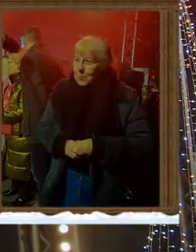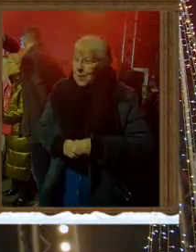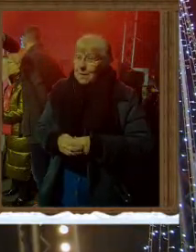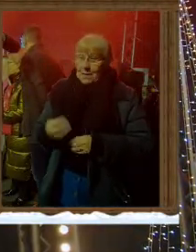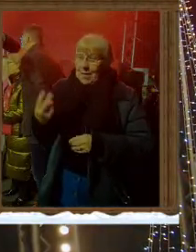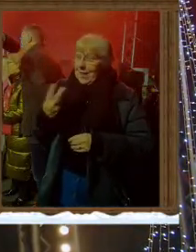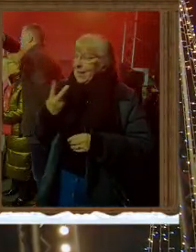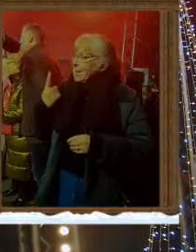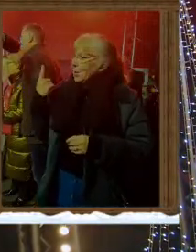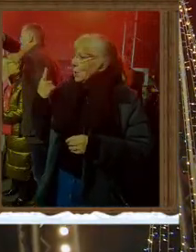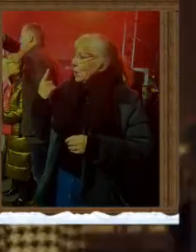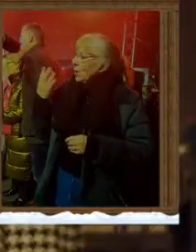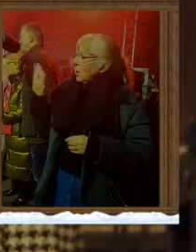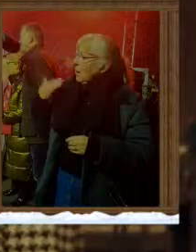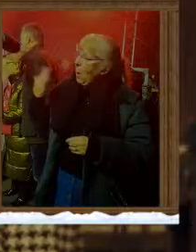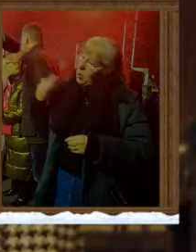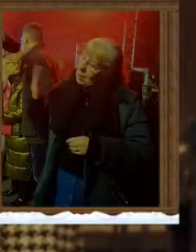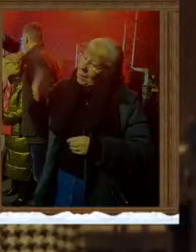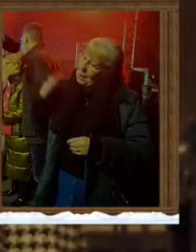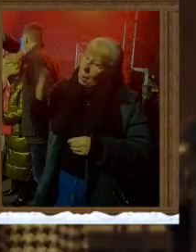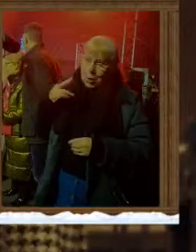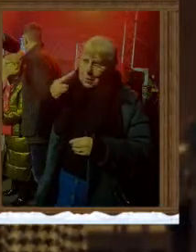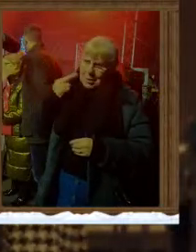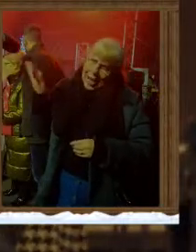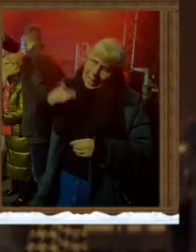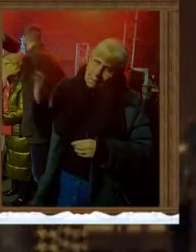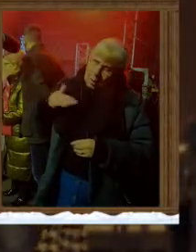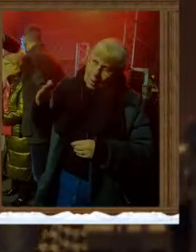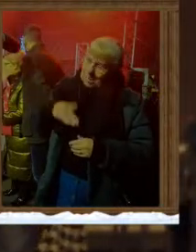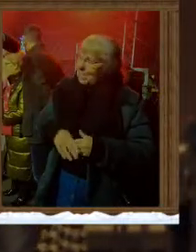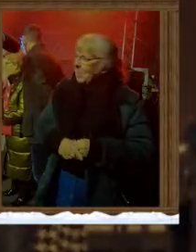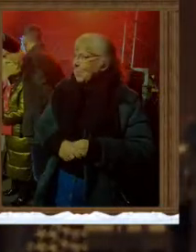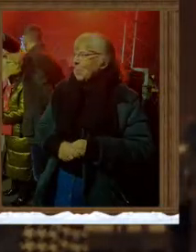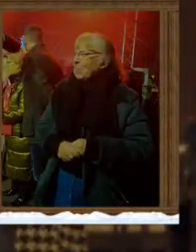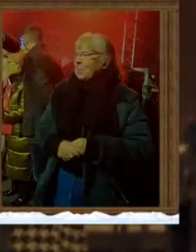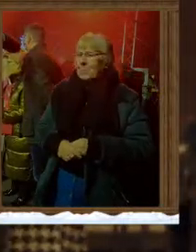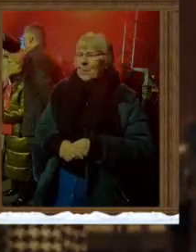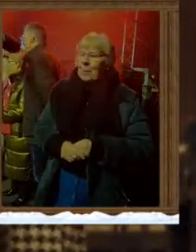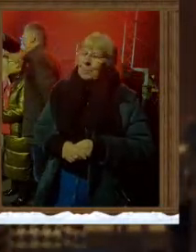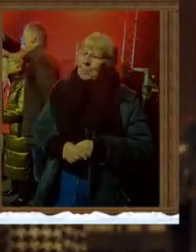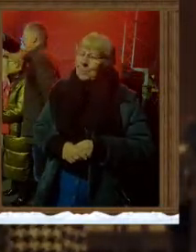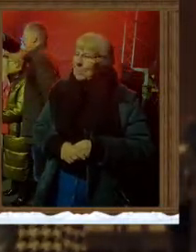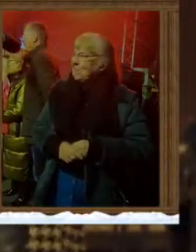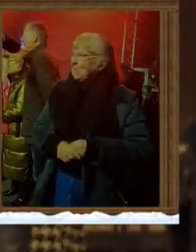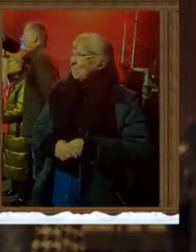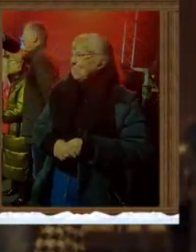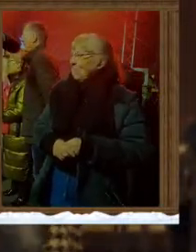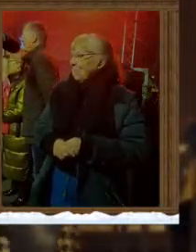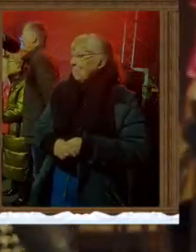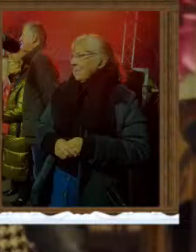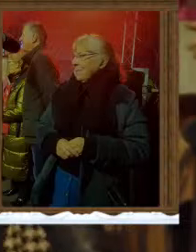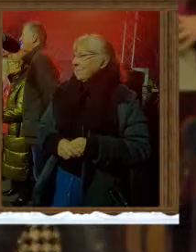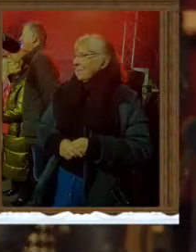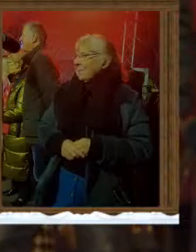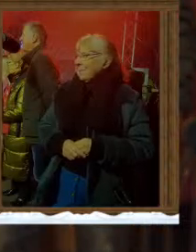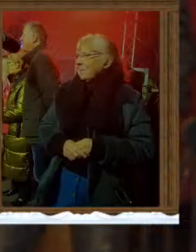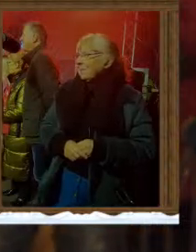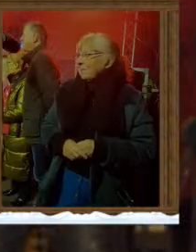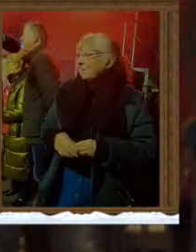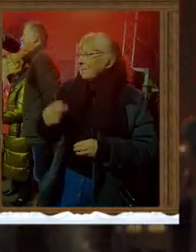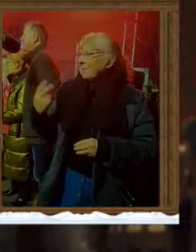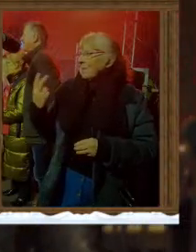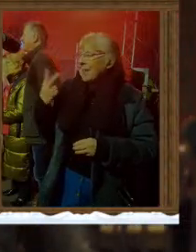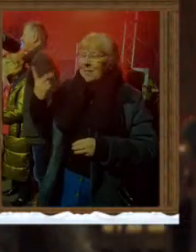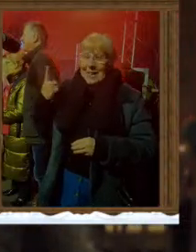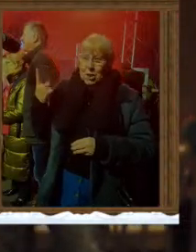come on, don't be shy. Don't be shy. Yes. Come on. Come on. Yes. So with these two here, none